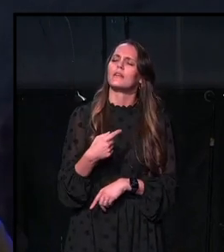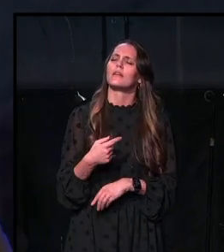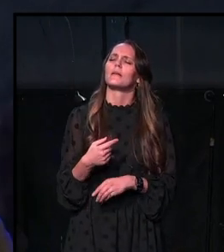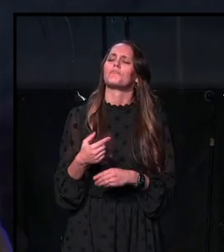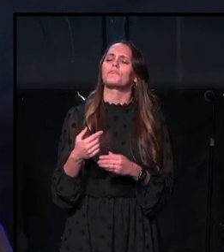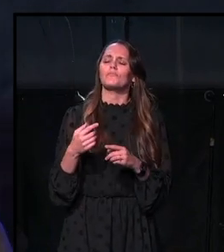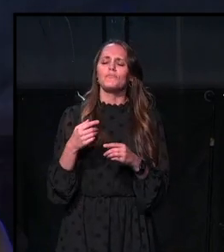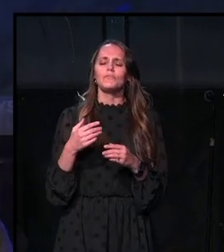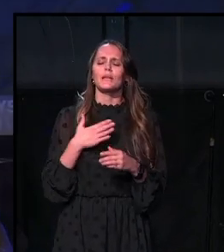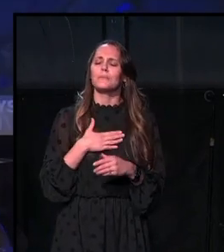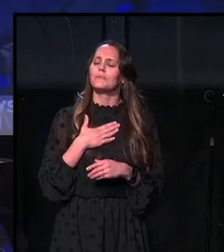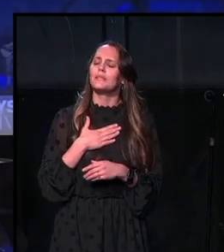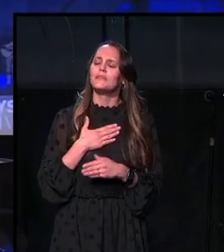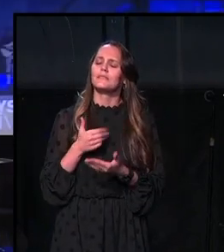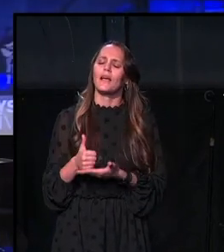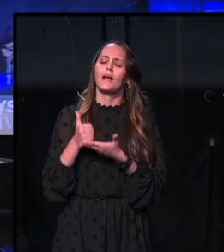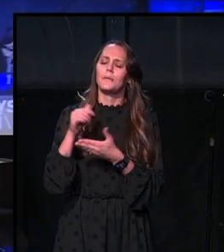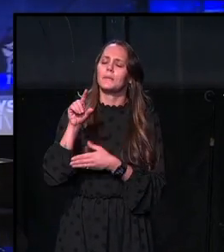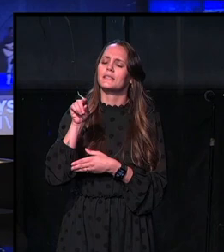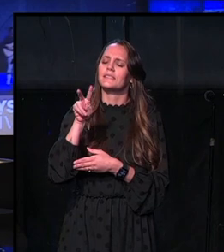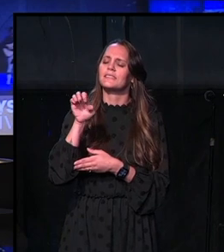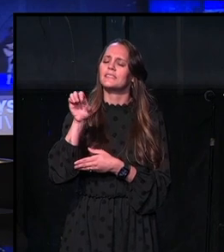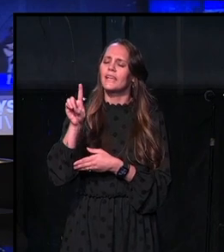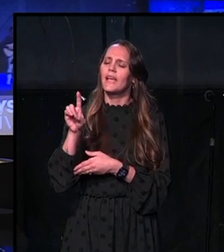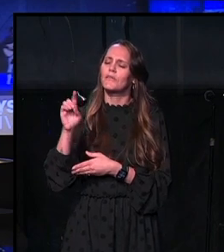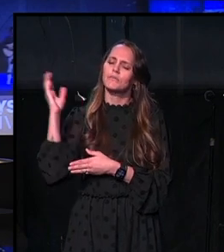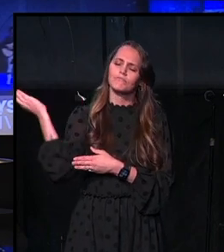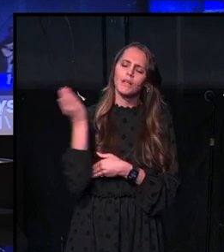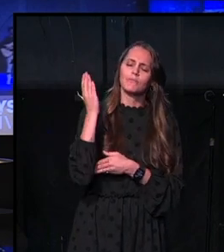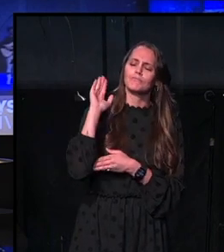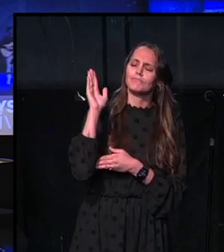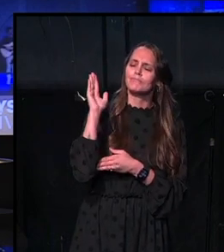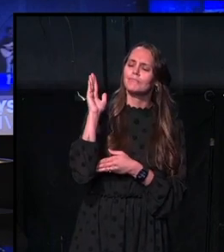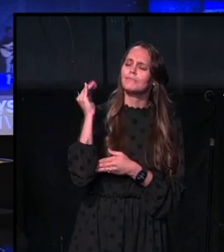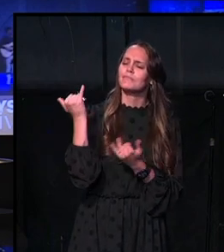morning. Help us to be receptive to what your Holy Spirit is